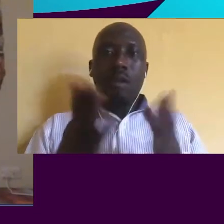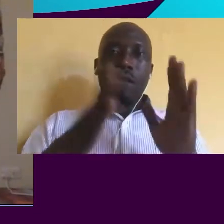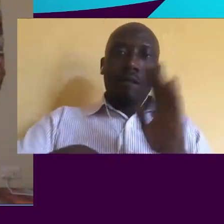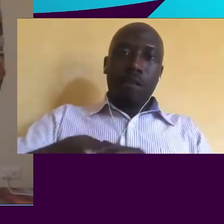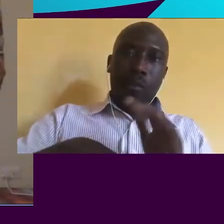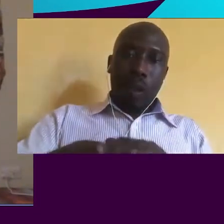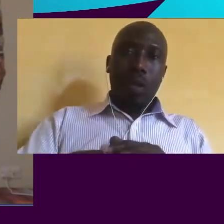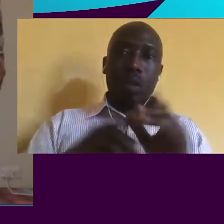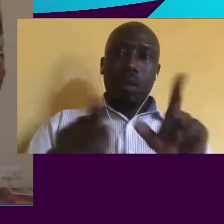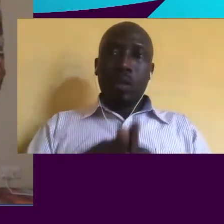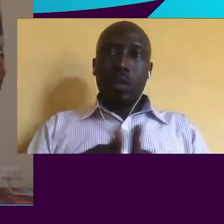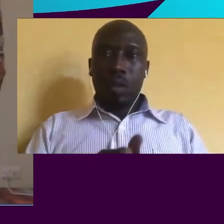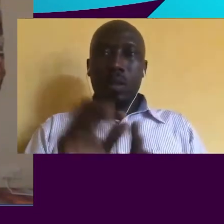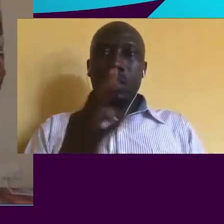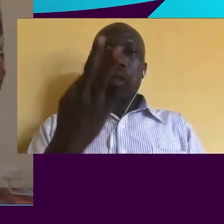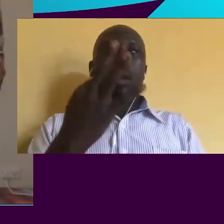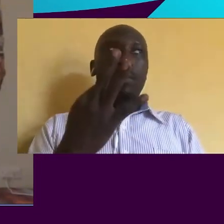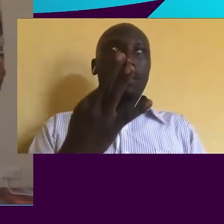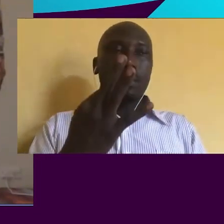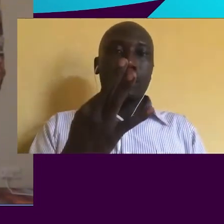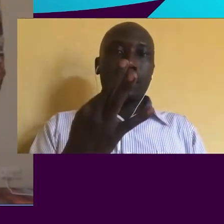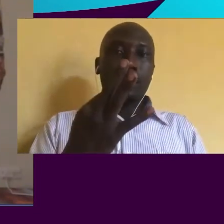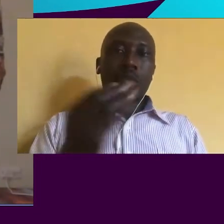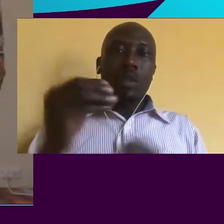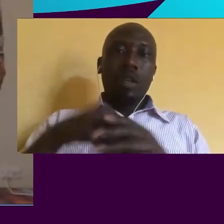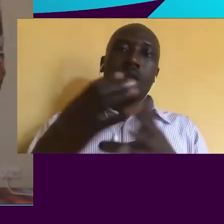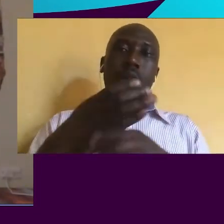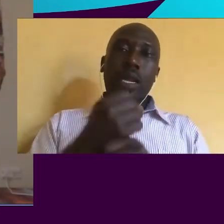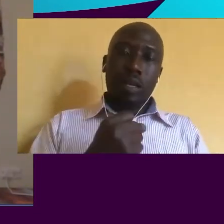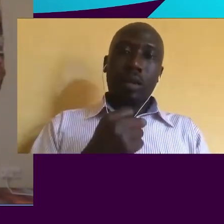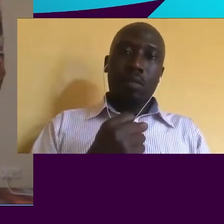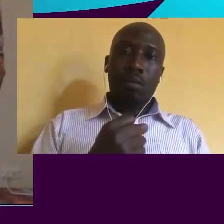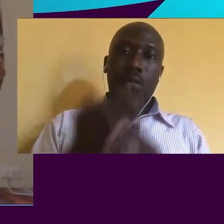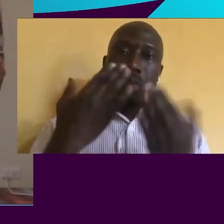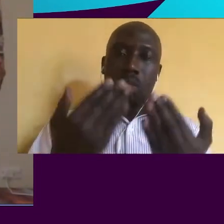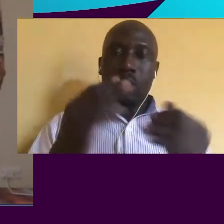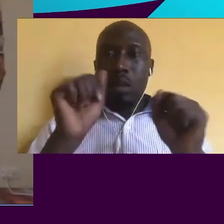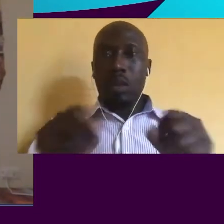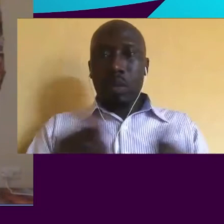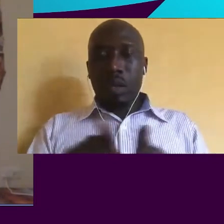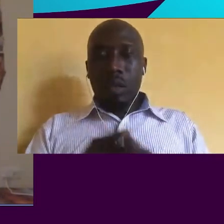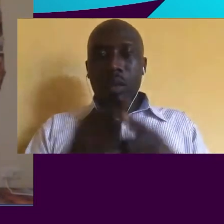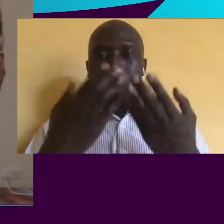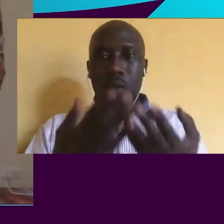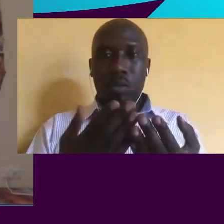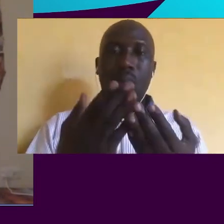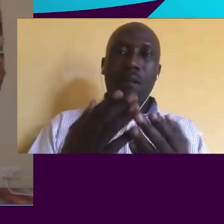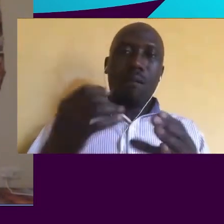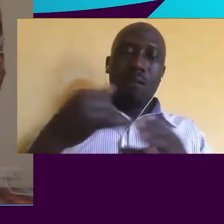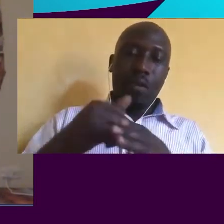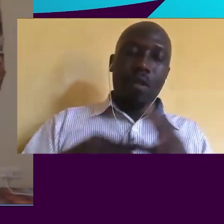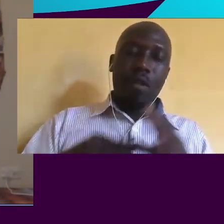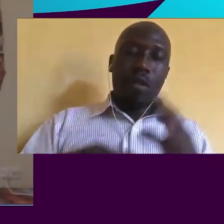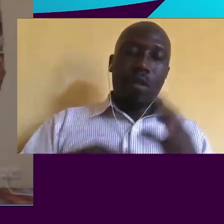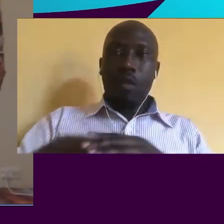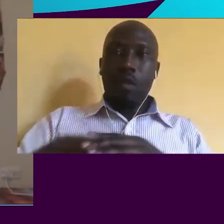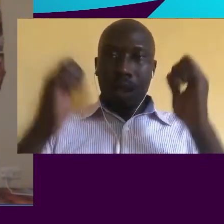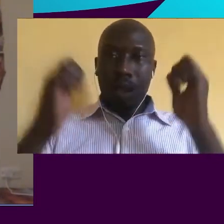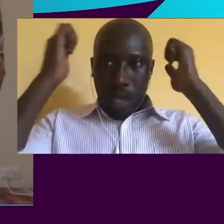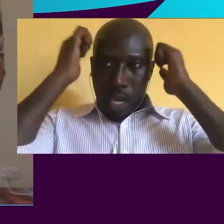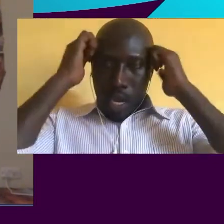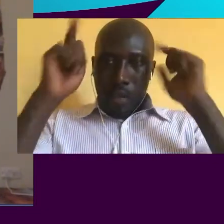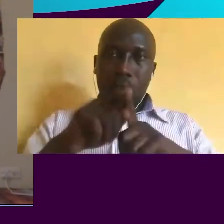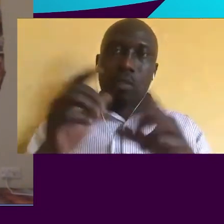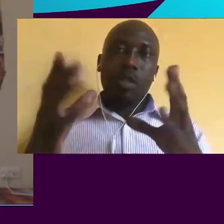third phase is in organizations. So this can be your competitive football academies, your sport for development organizations,